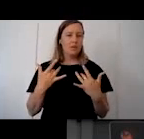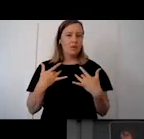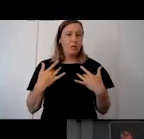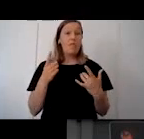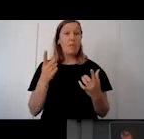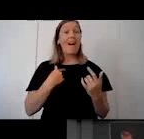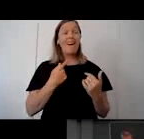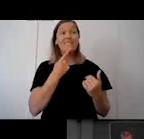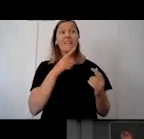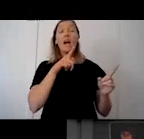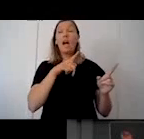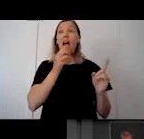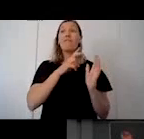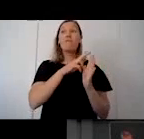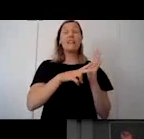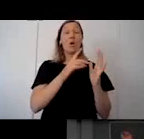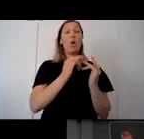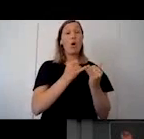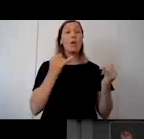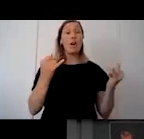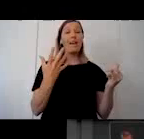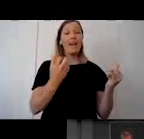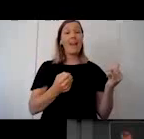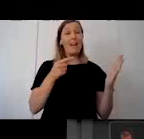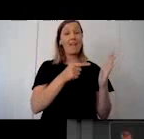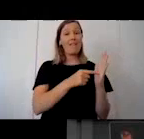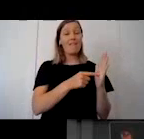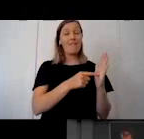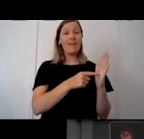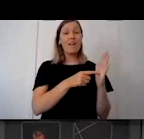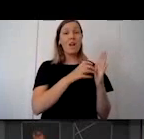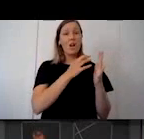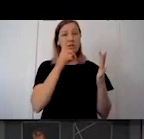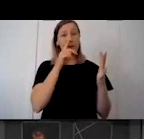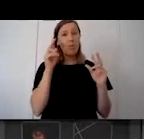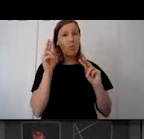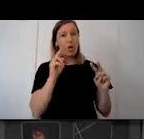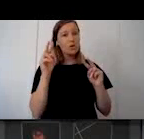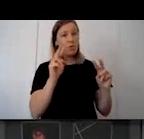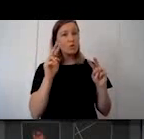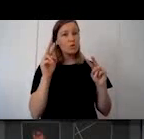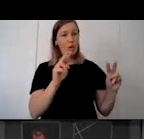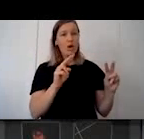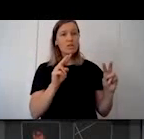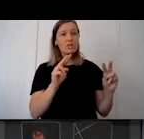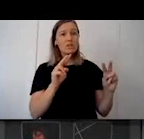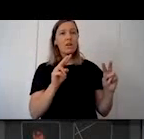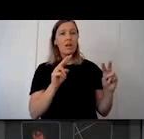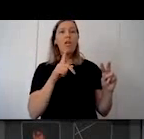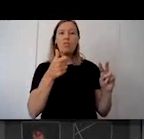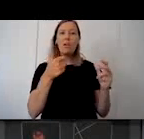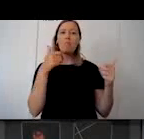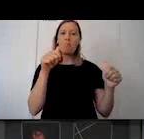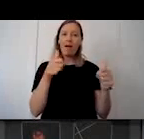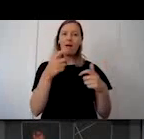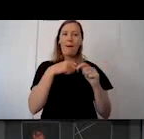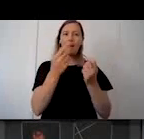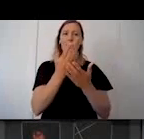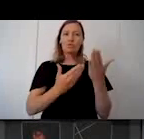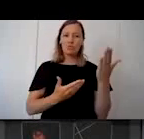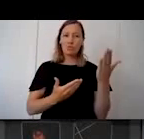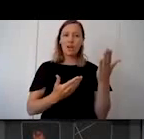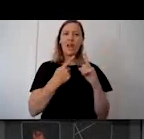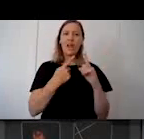I said, hey, there's a video online that's getting a bunch of uptake on the same thing, all of a sudden it's a story. And some journalists